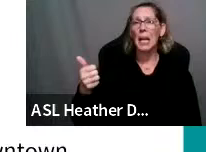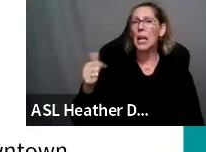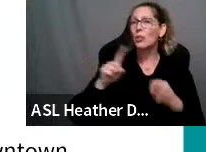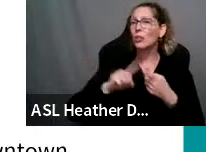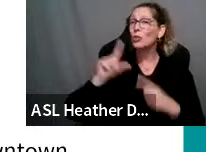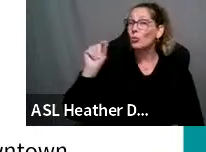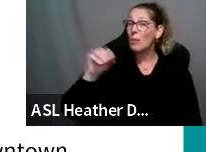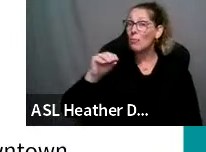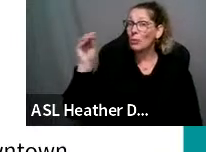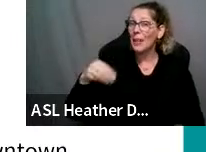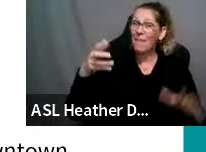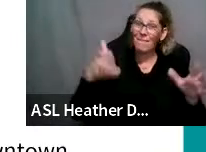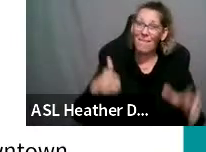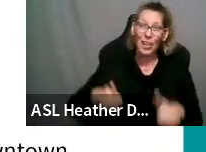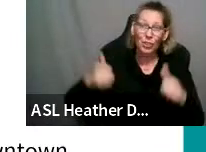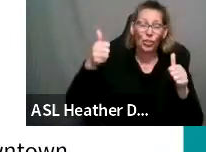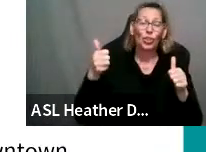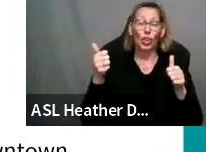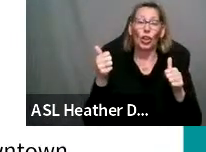faster than the no build condition.